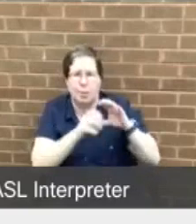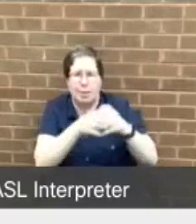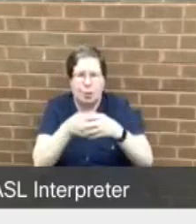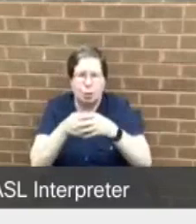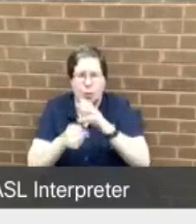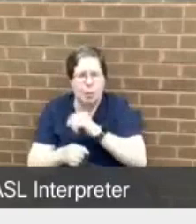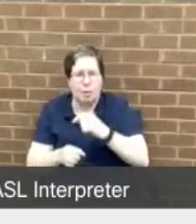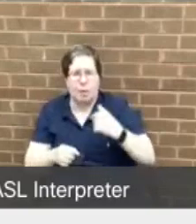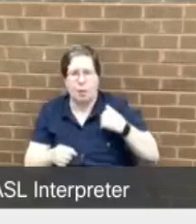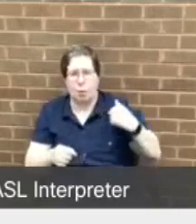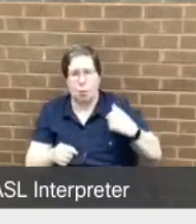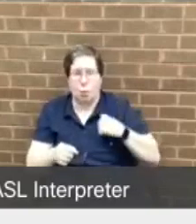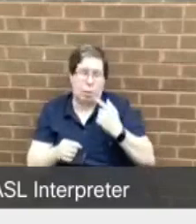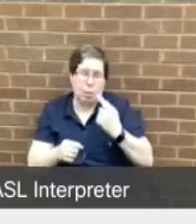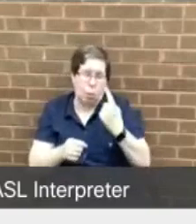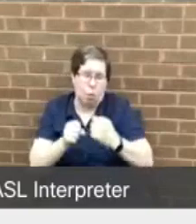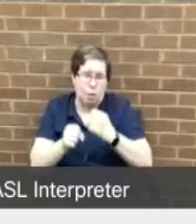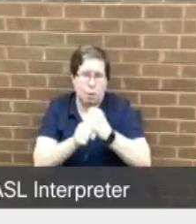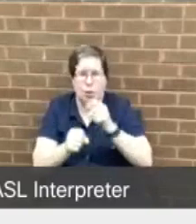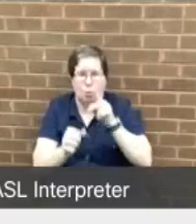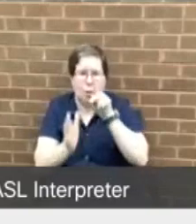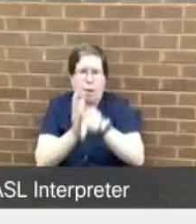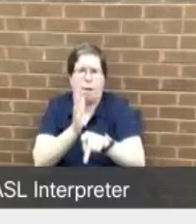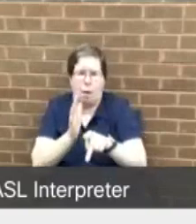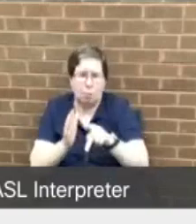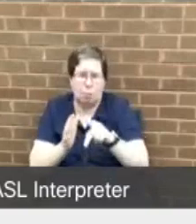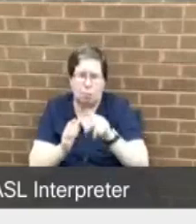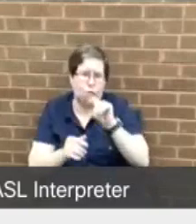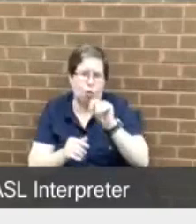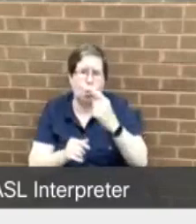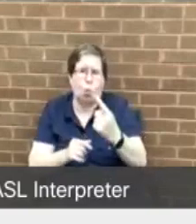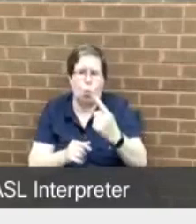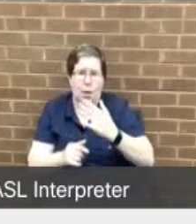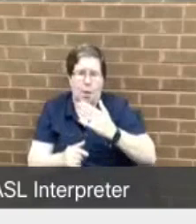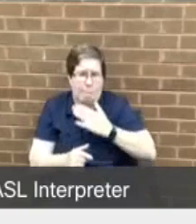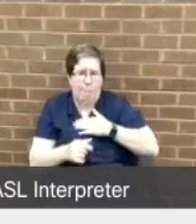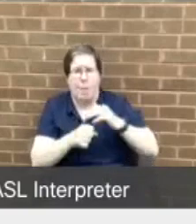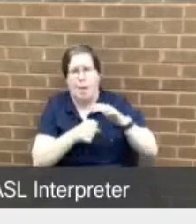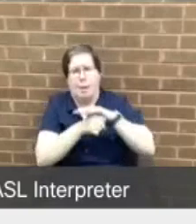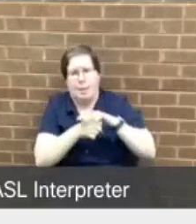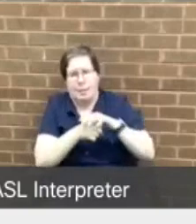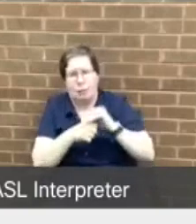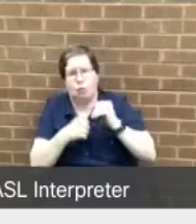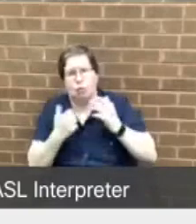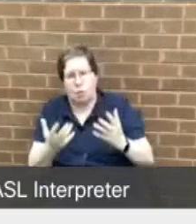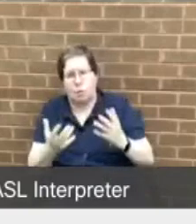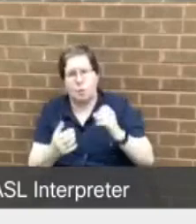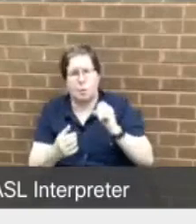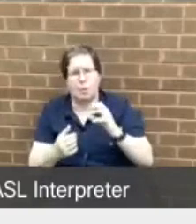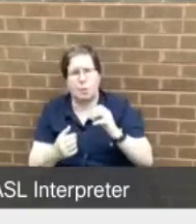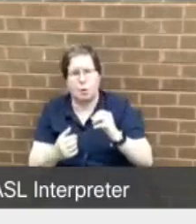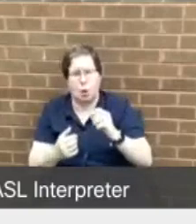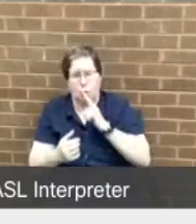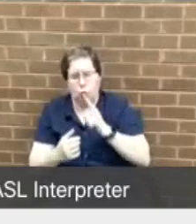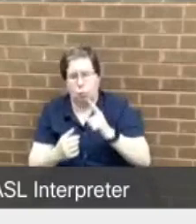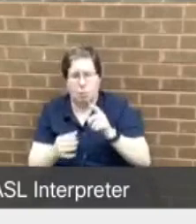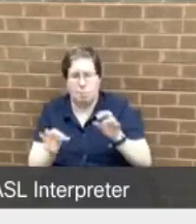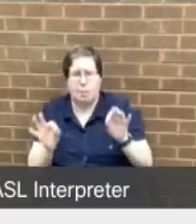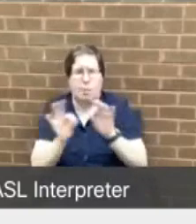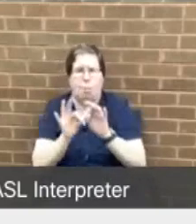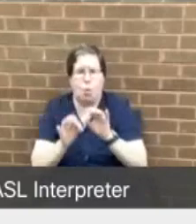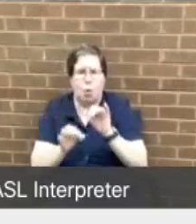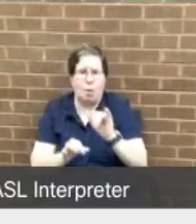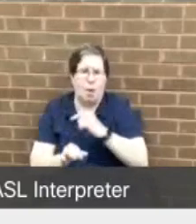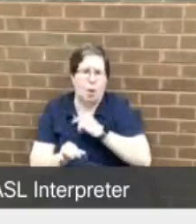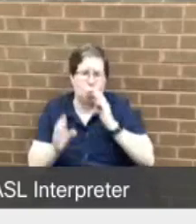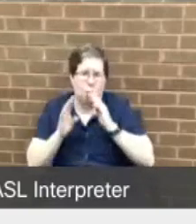we killed a resident in that portion of Route 1 that's in my district. It is important that we focus